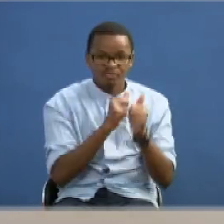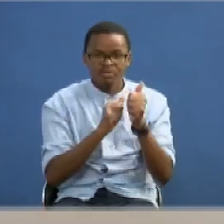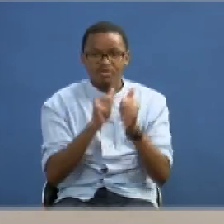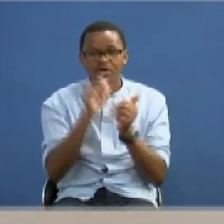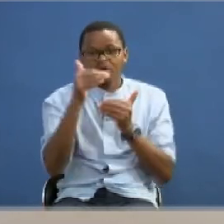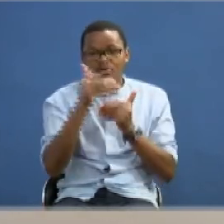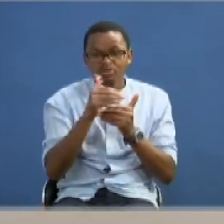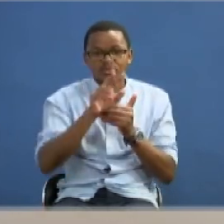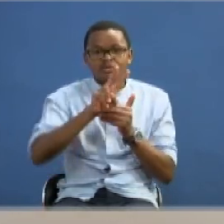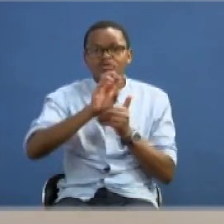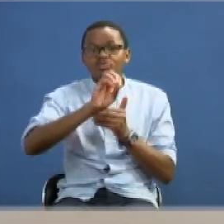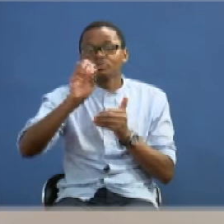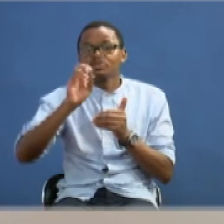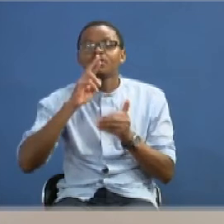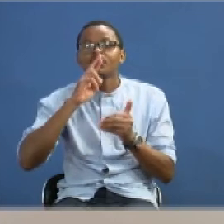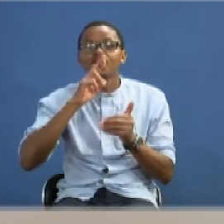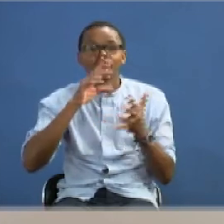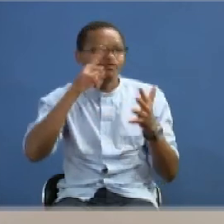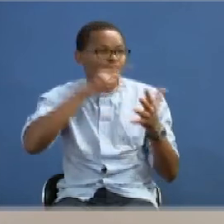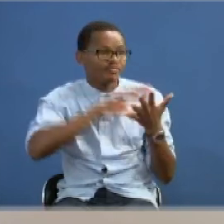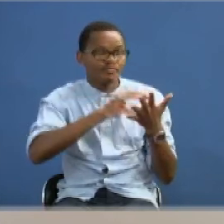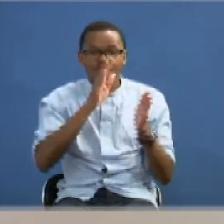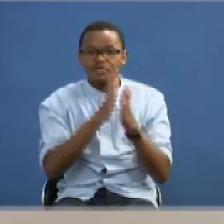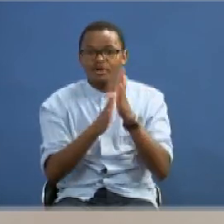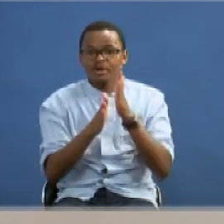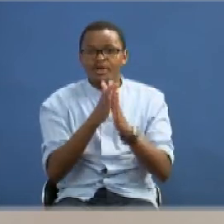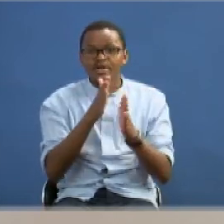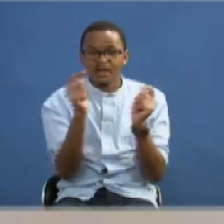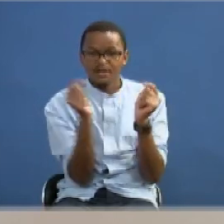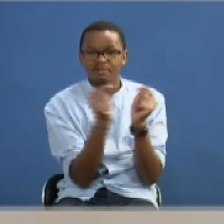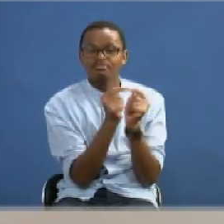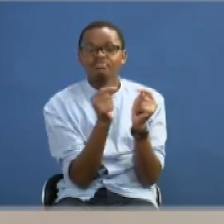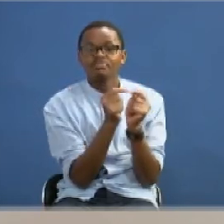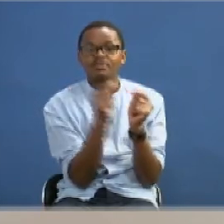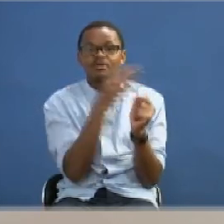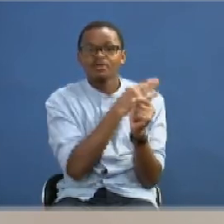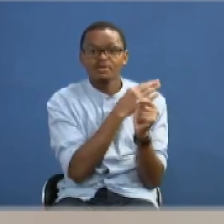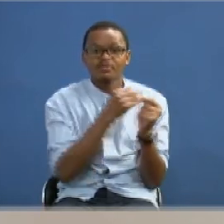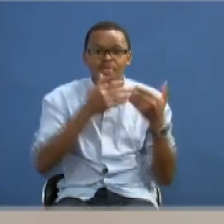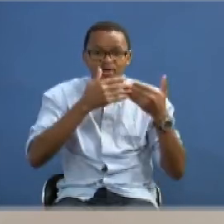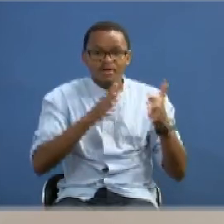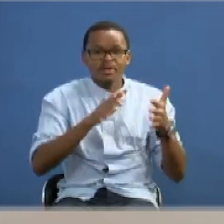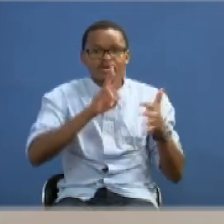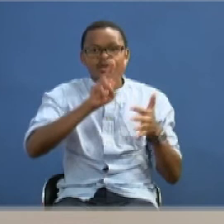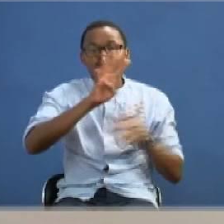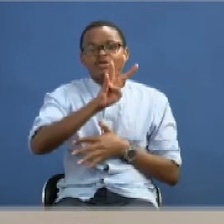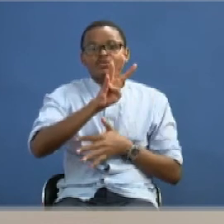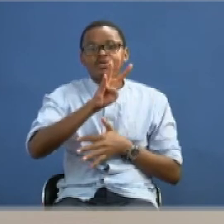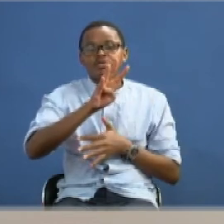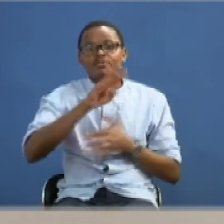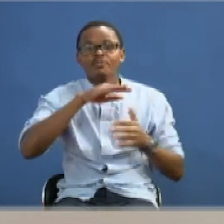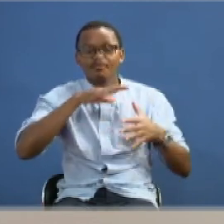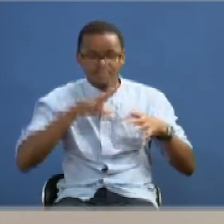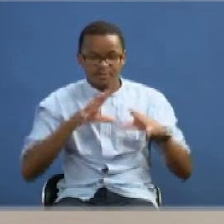close to 200 are recovered without any treatment, and we have lost 24 lives,